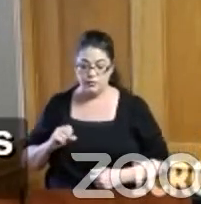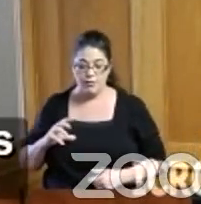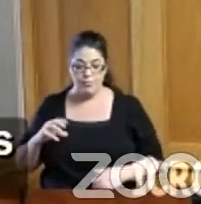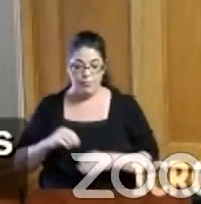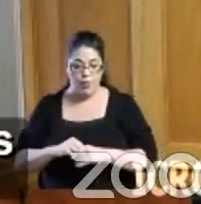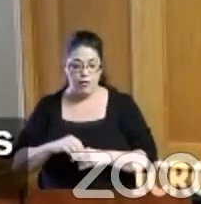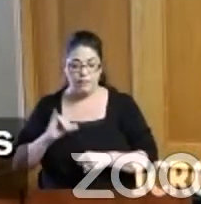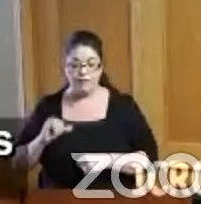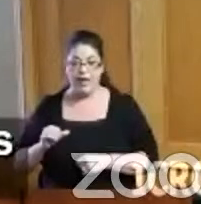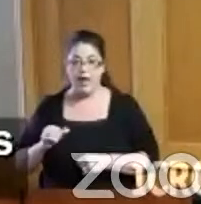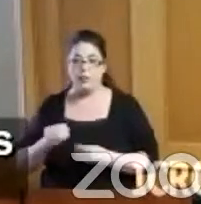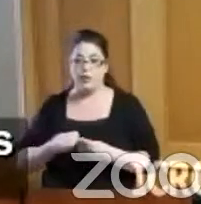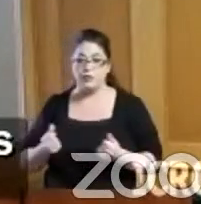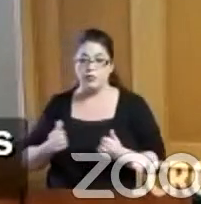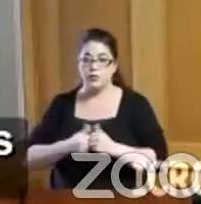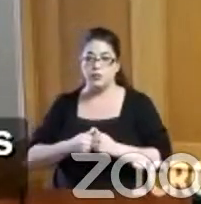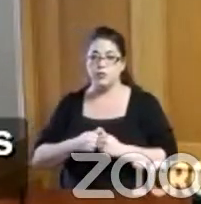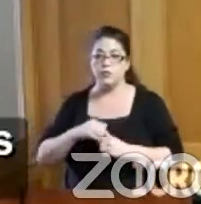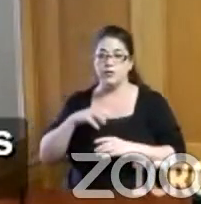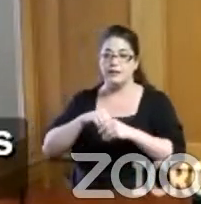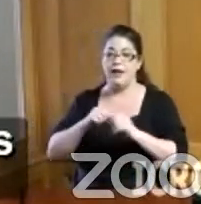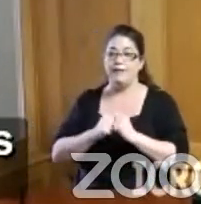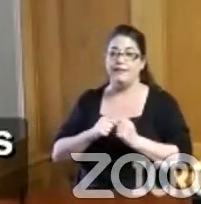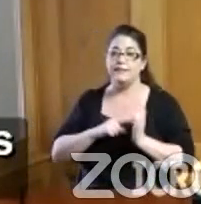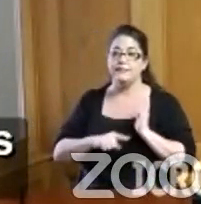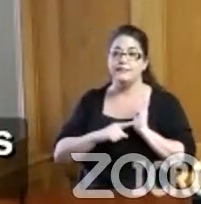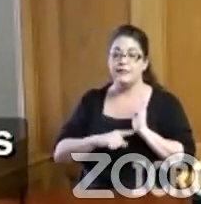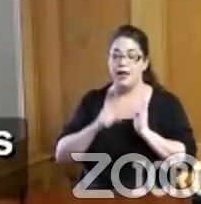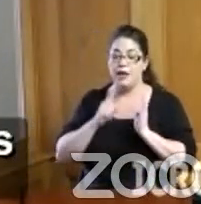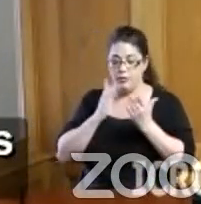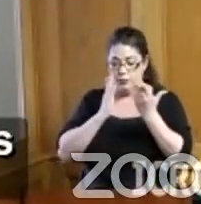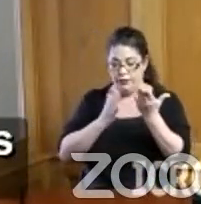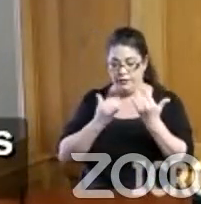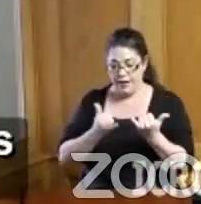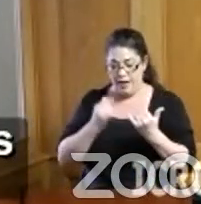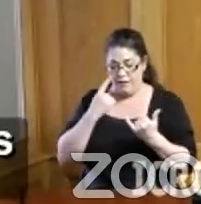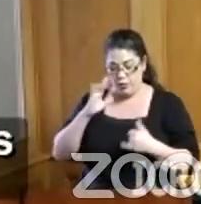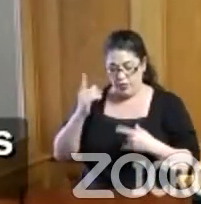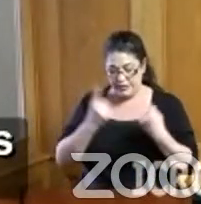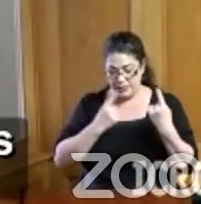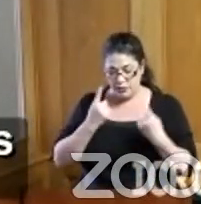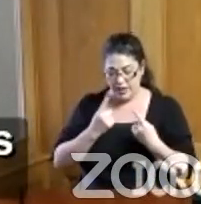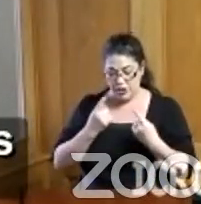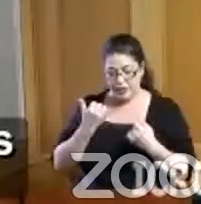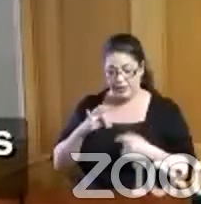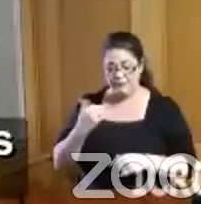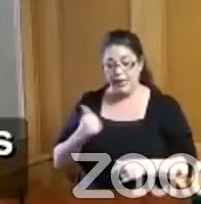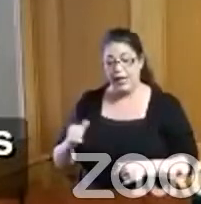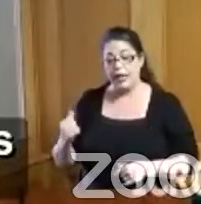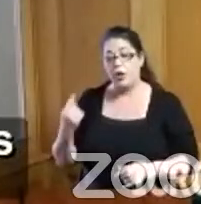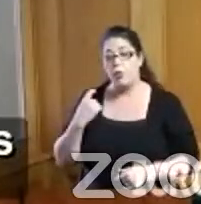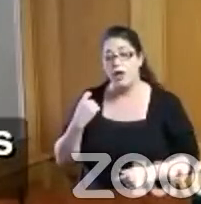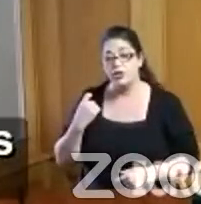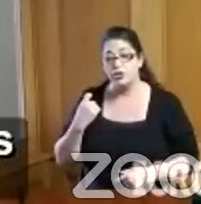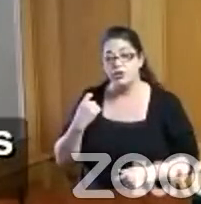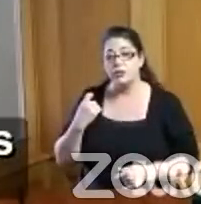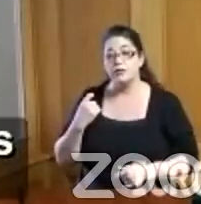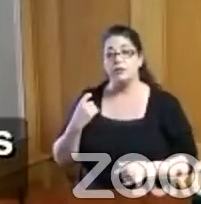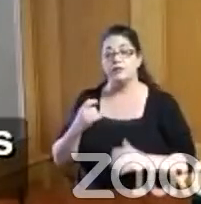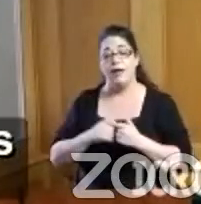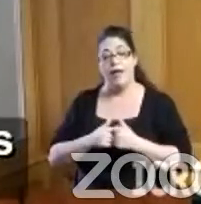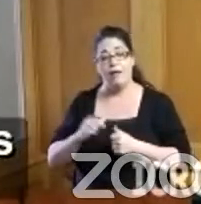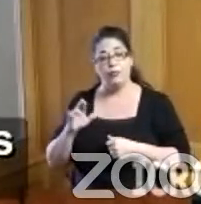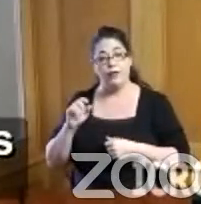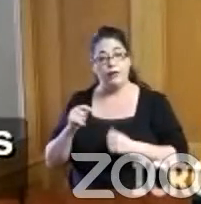to conduct this study. And we're bringing that forward at this point in time for your consideration. If you have any questions, Ryan Welsh is with me today